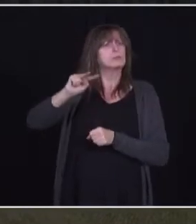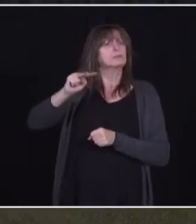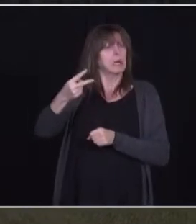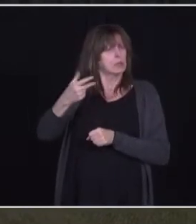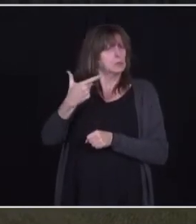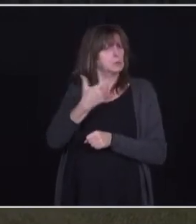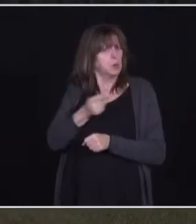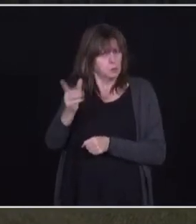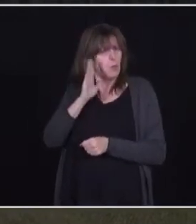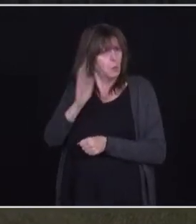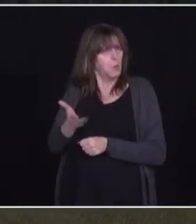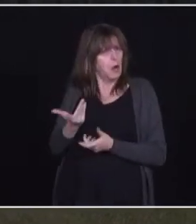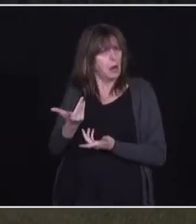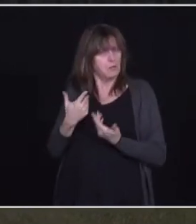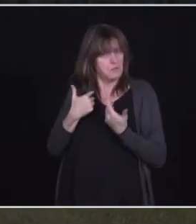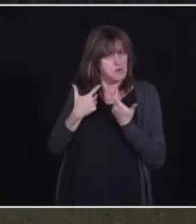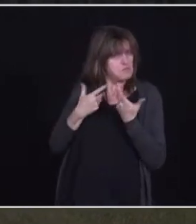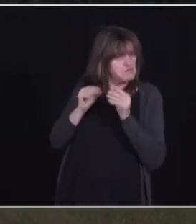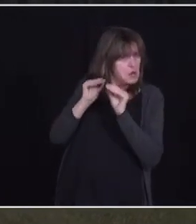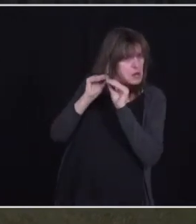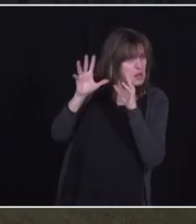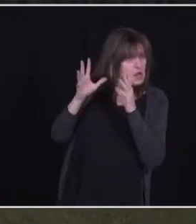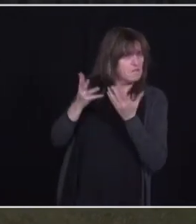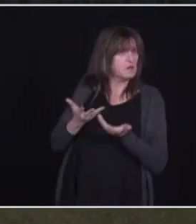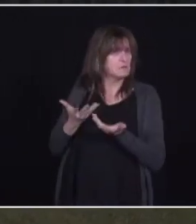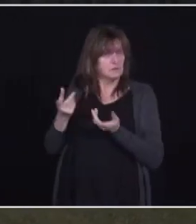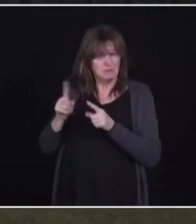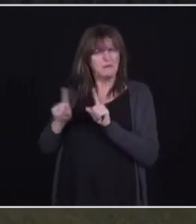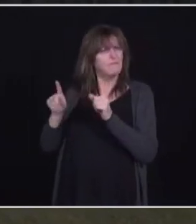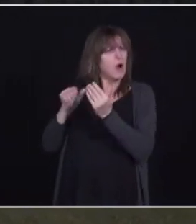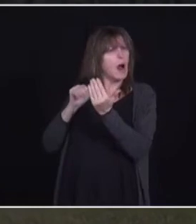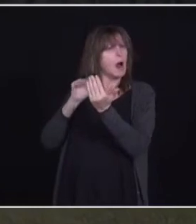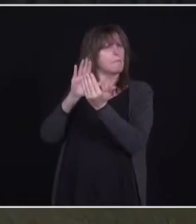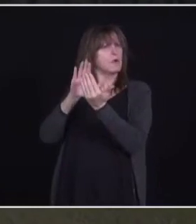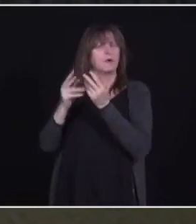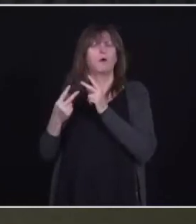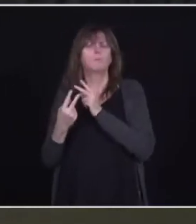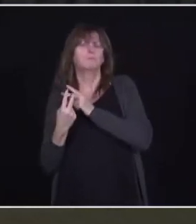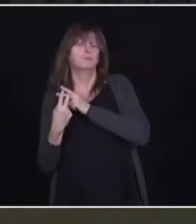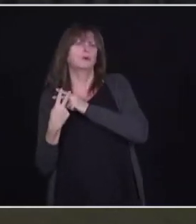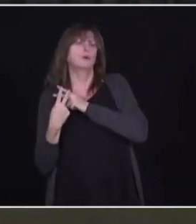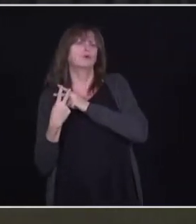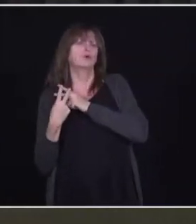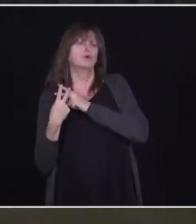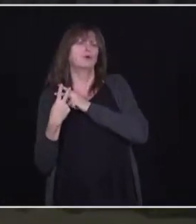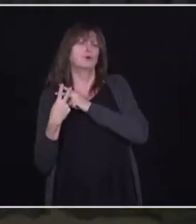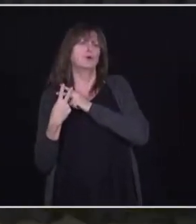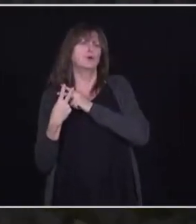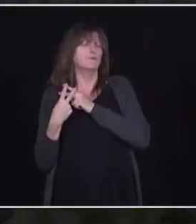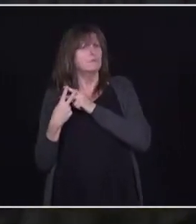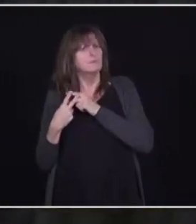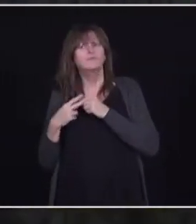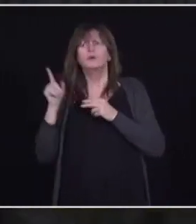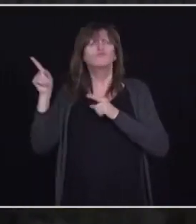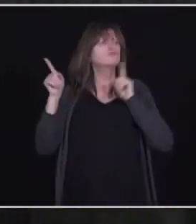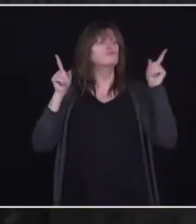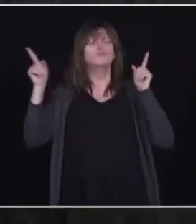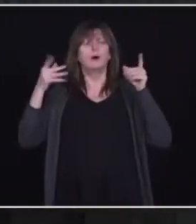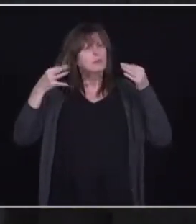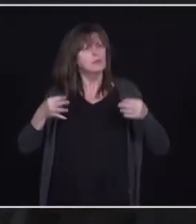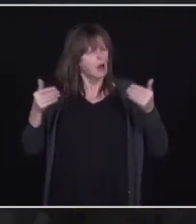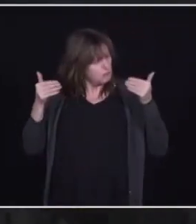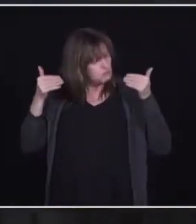that up while you've taken a very different decision on reserving second doses from other big provinces. Well, thanks so much